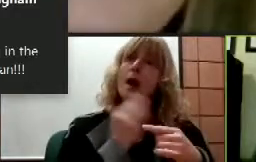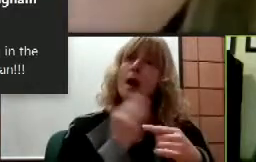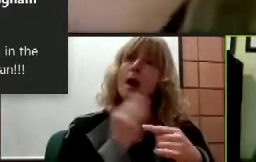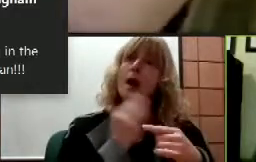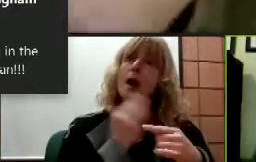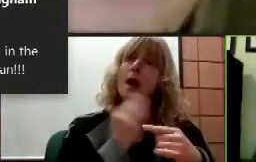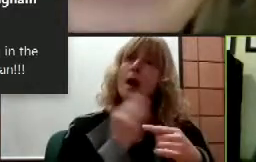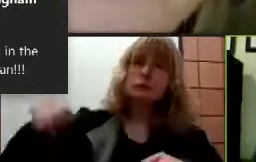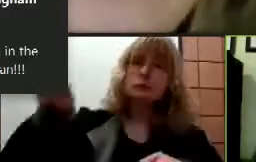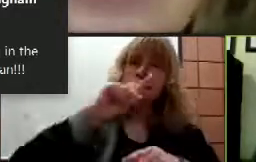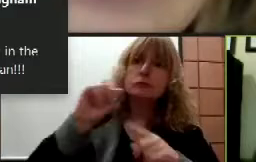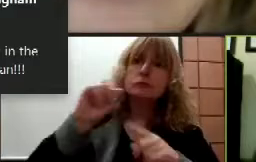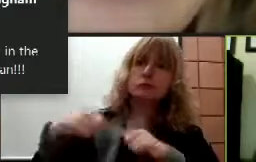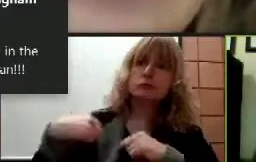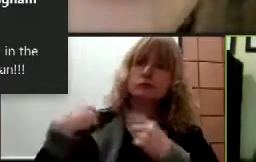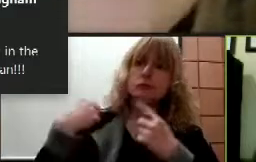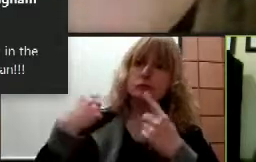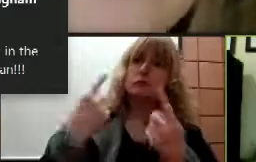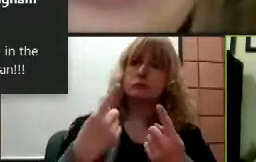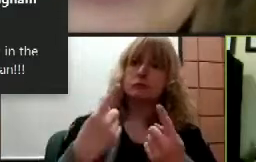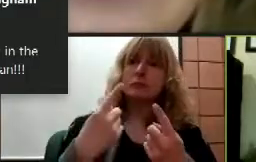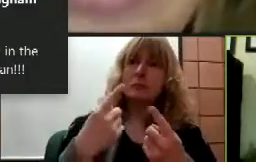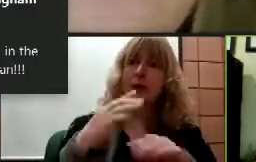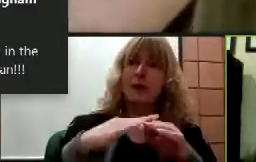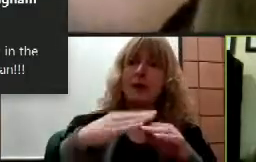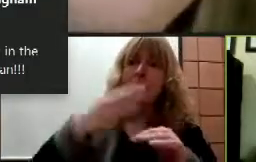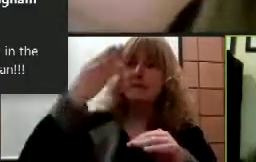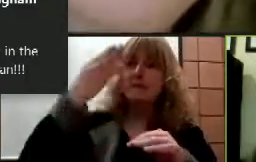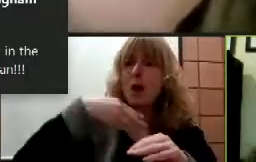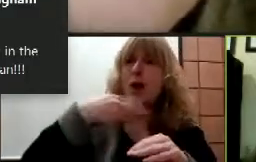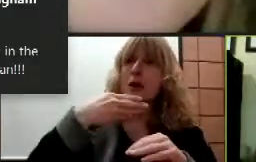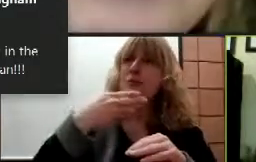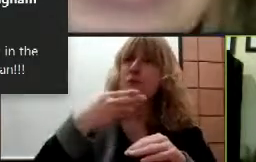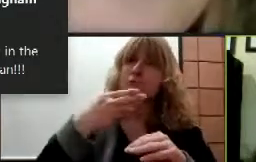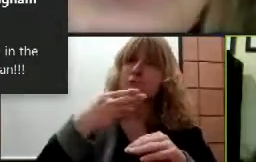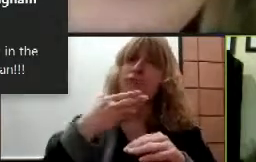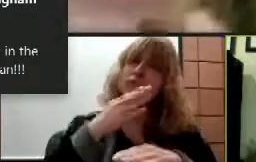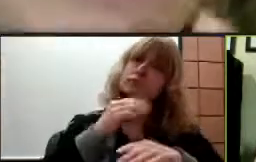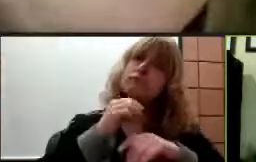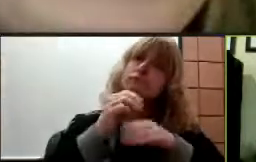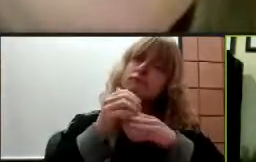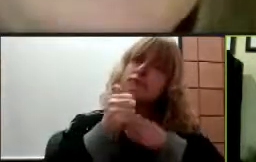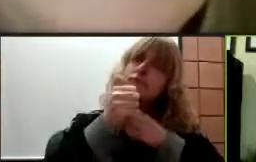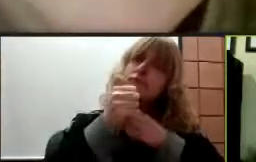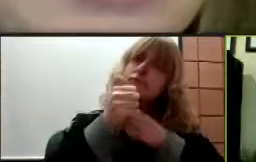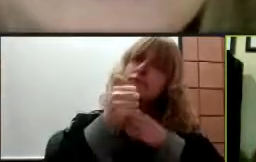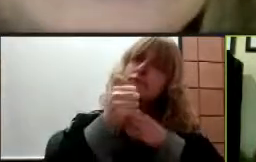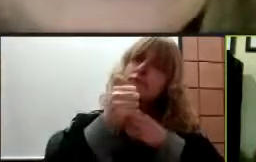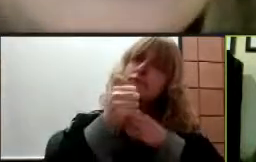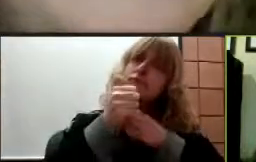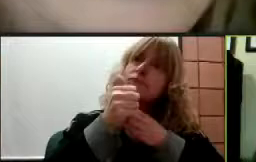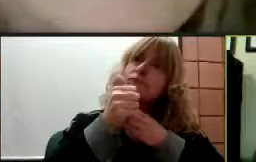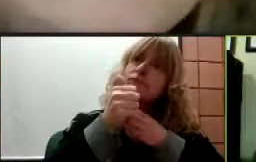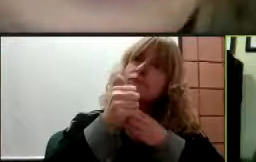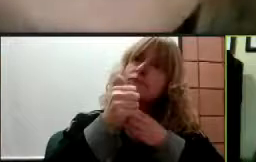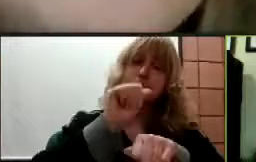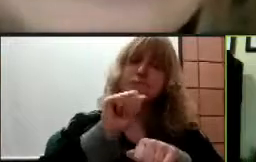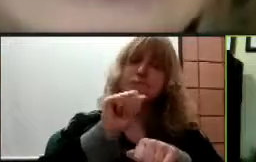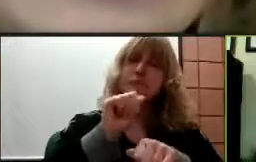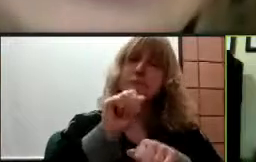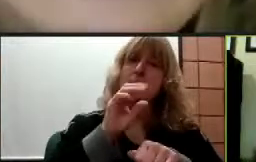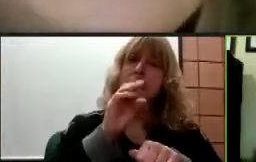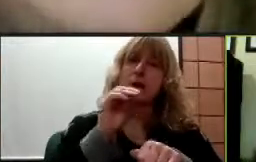have been at the front lines of this. And I want to lift up what you just said about people being tired,